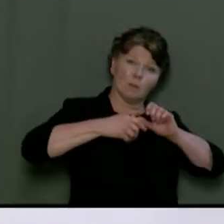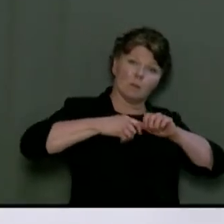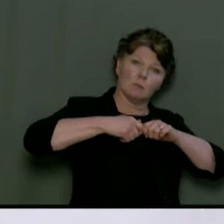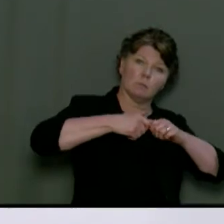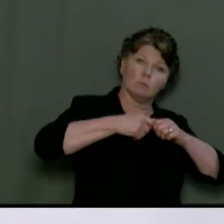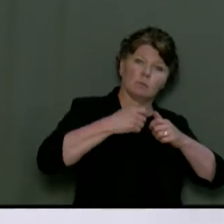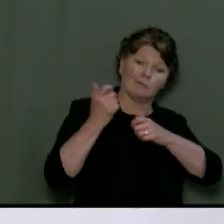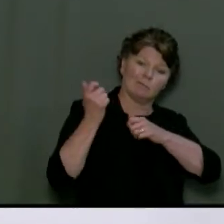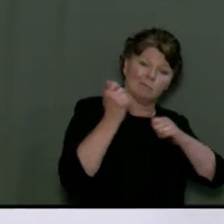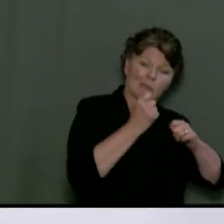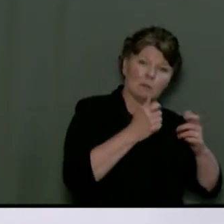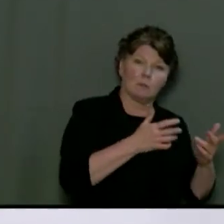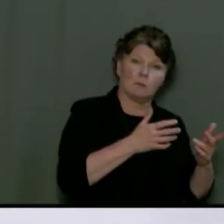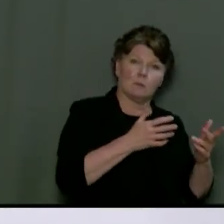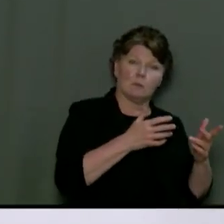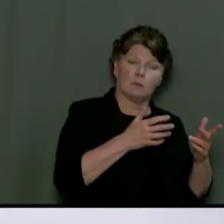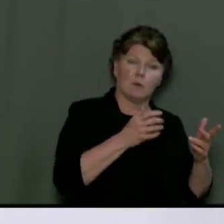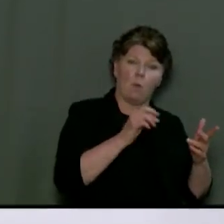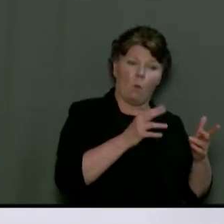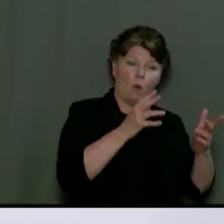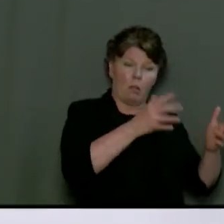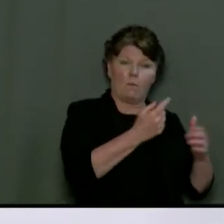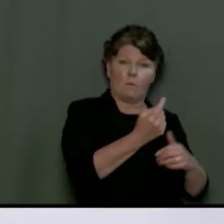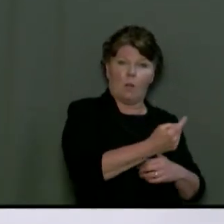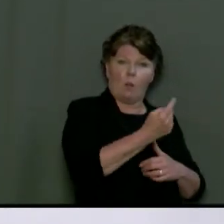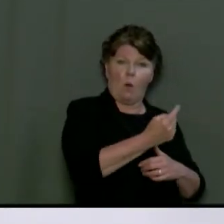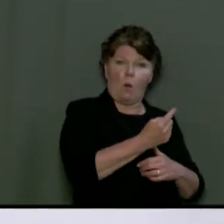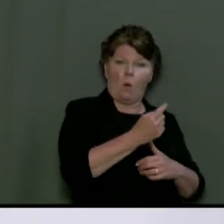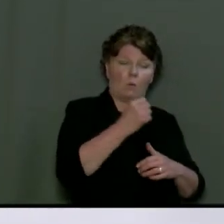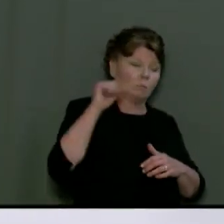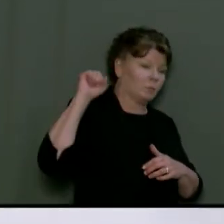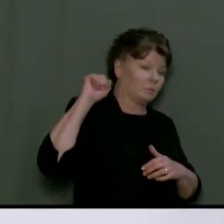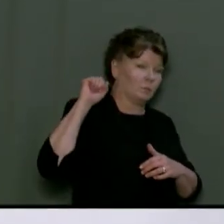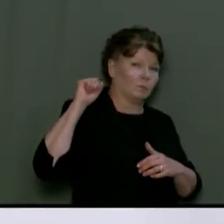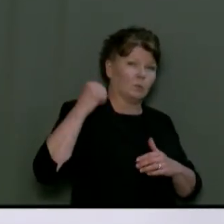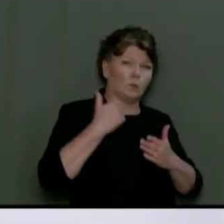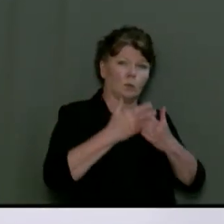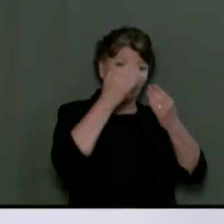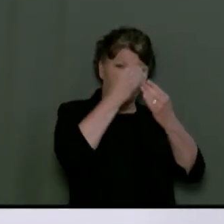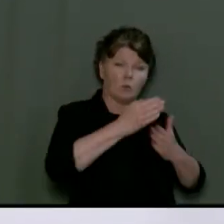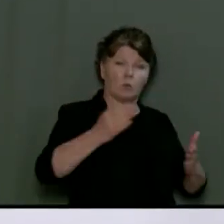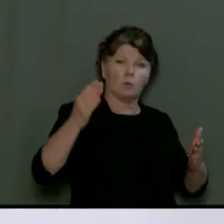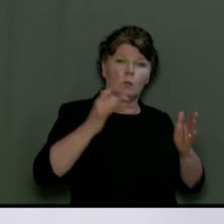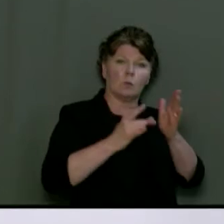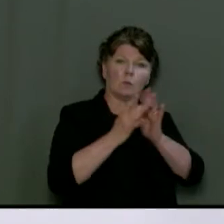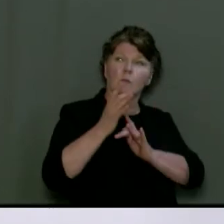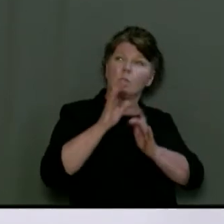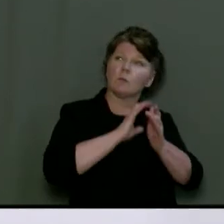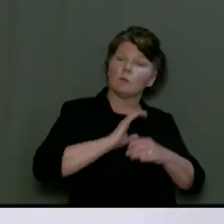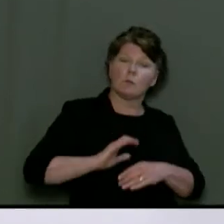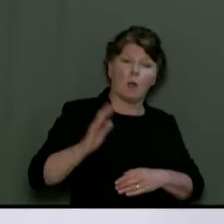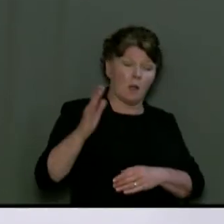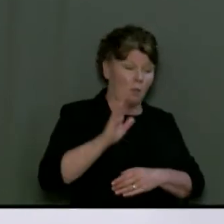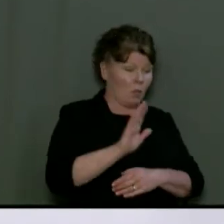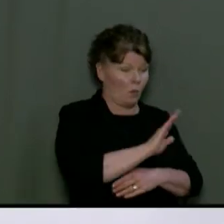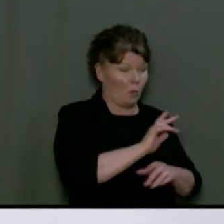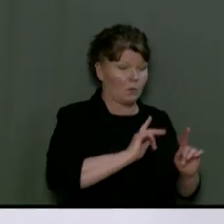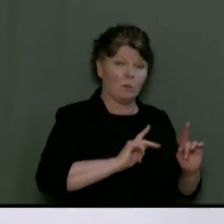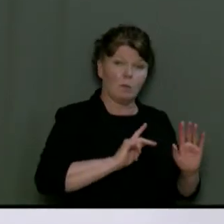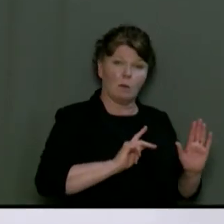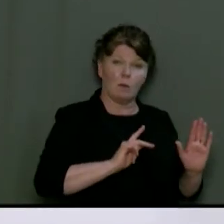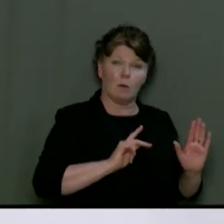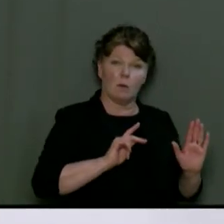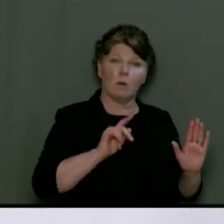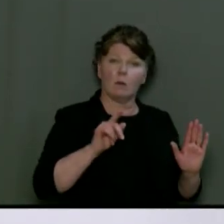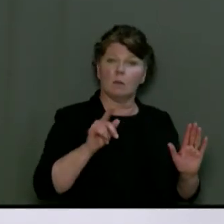merely wish to be left alone and recoil from the good news of Jesus Christ,